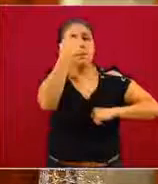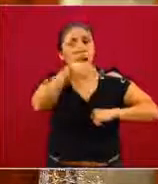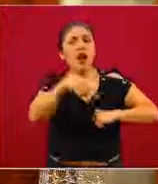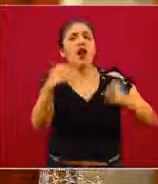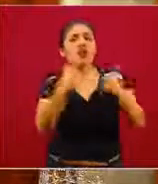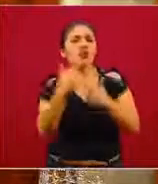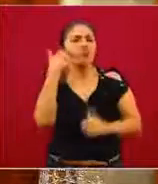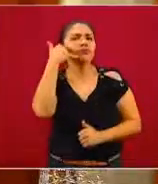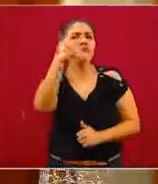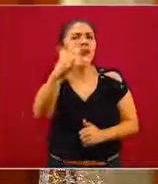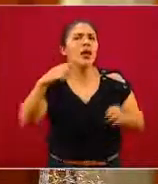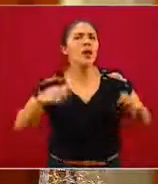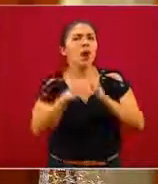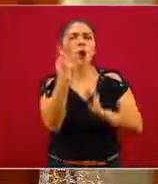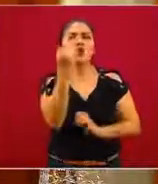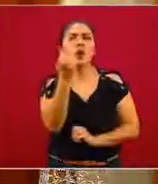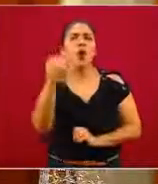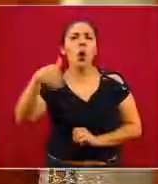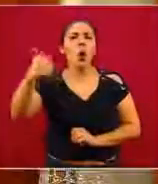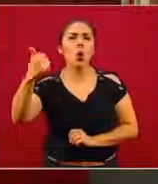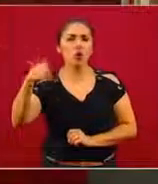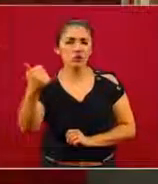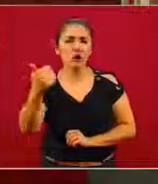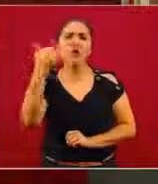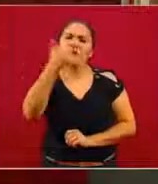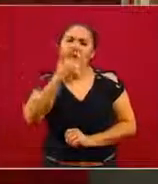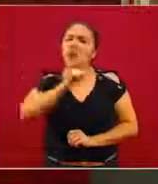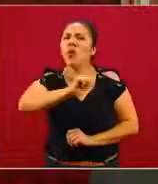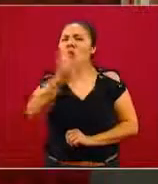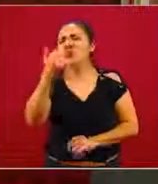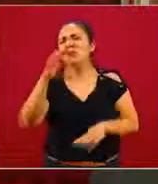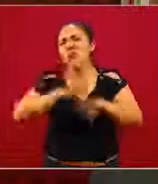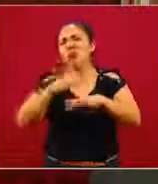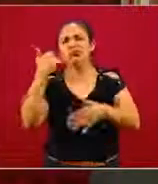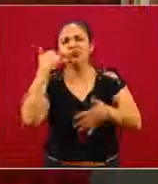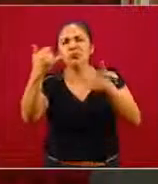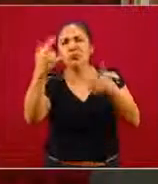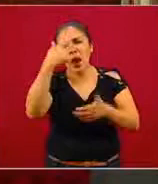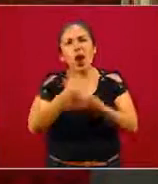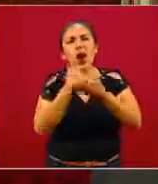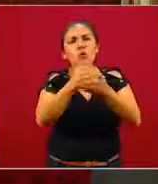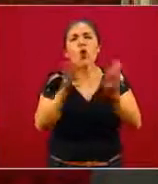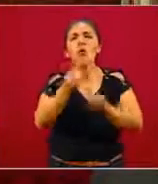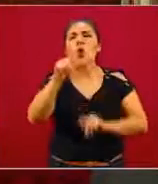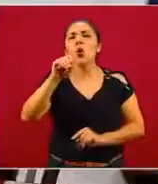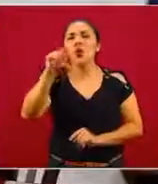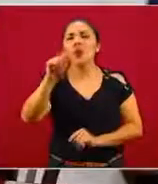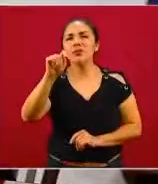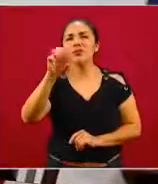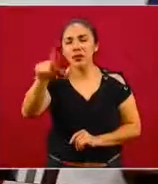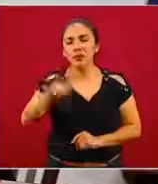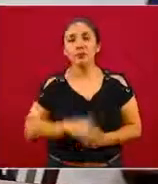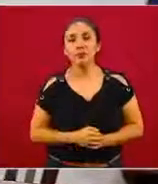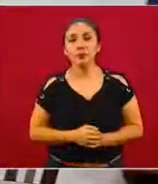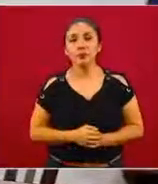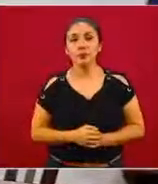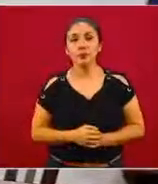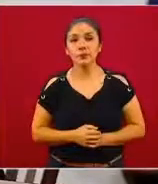corresponding authorities using 911 or other helplines such as Locatel.